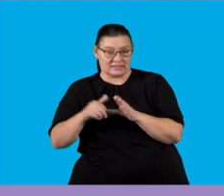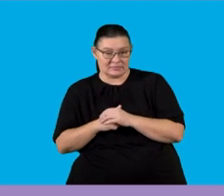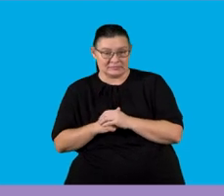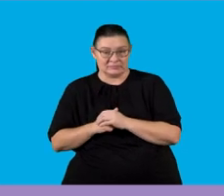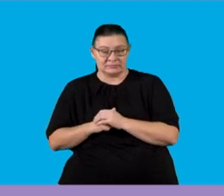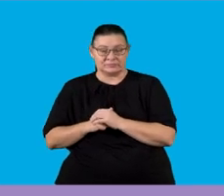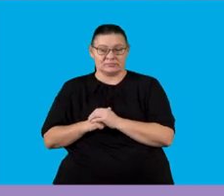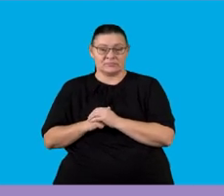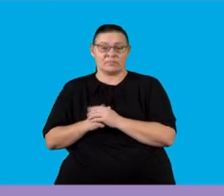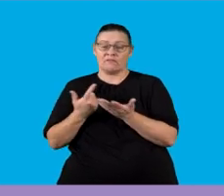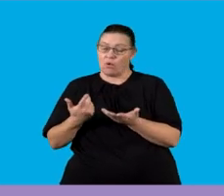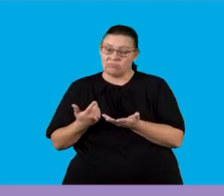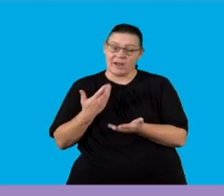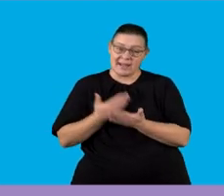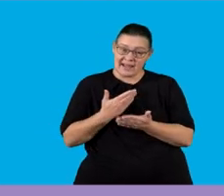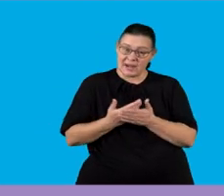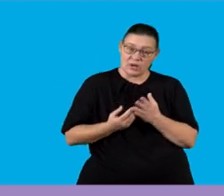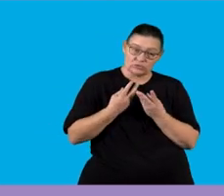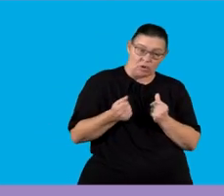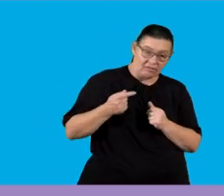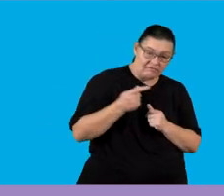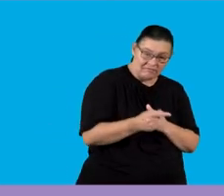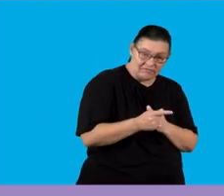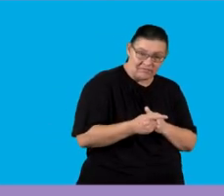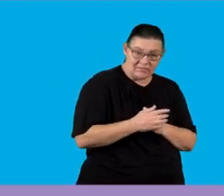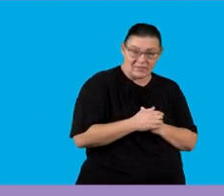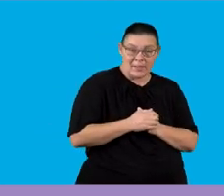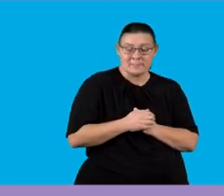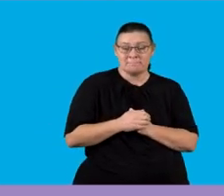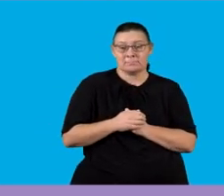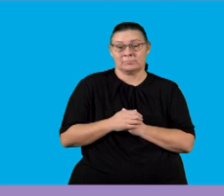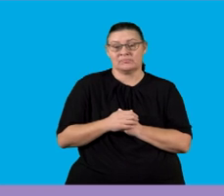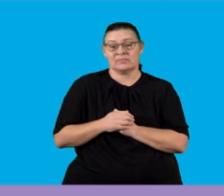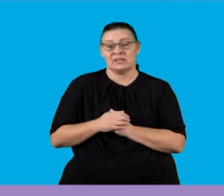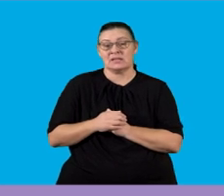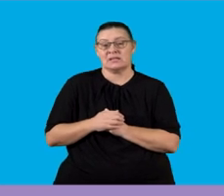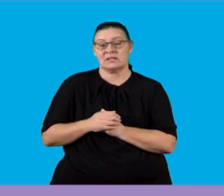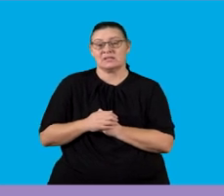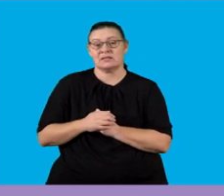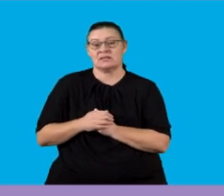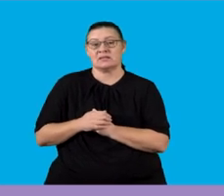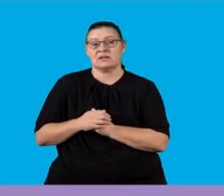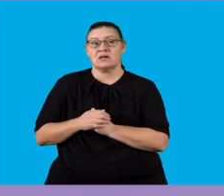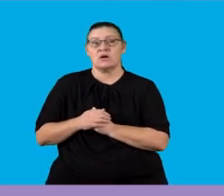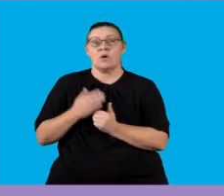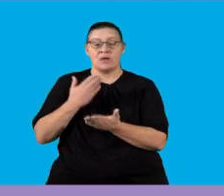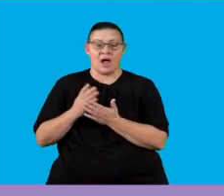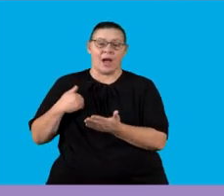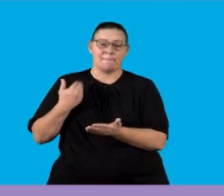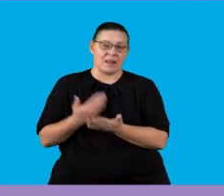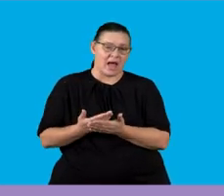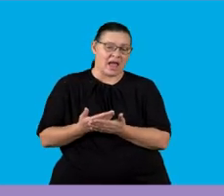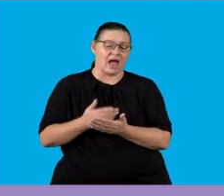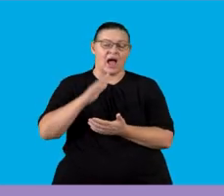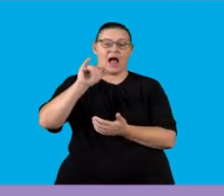our algebraic knowledge. So on the left-hand side, we have 115, and on the right-hand side, we have